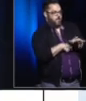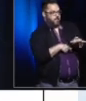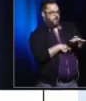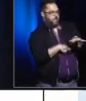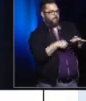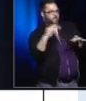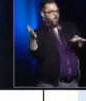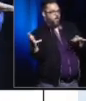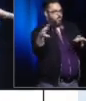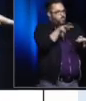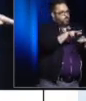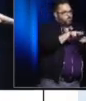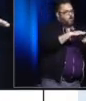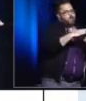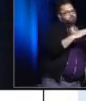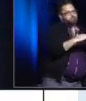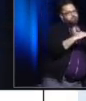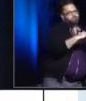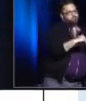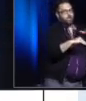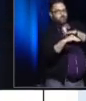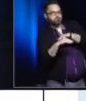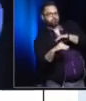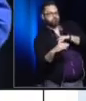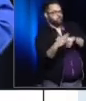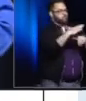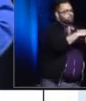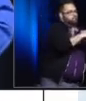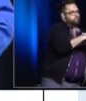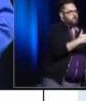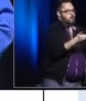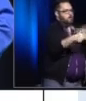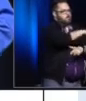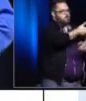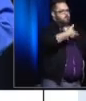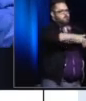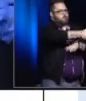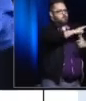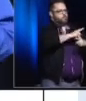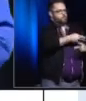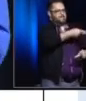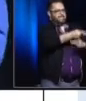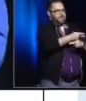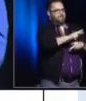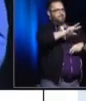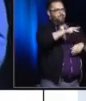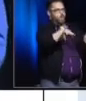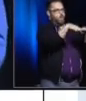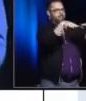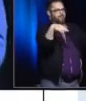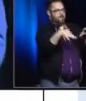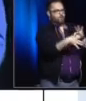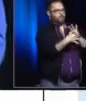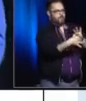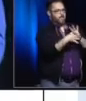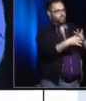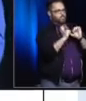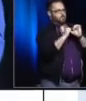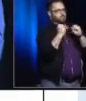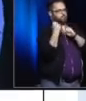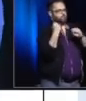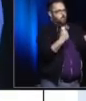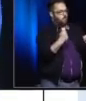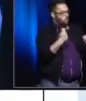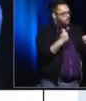everybody. So everybody's playing a role in maintaining these third-order alliance relationships. And anyway, that pattern wasn't so evident